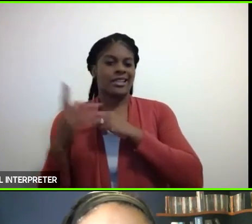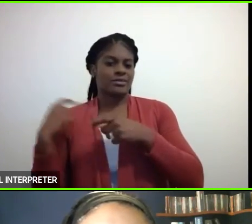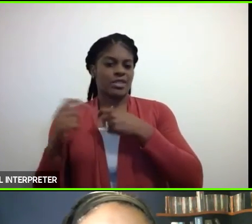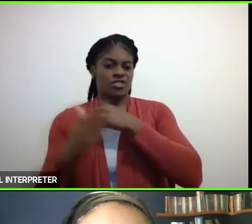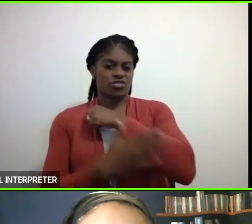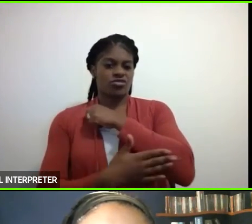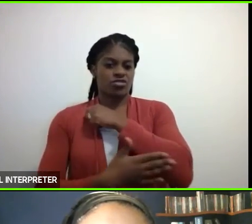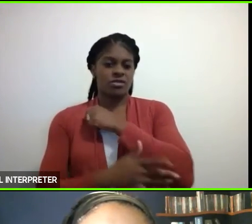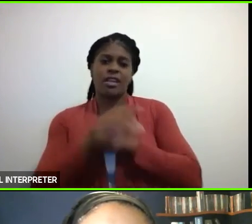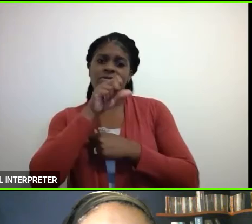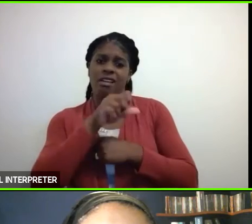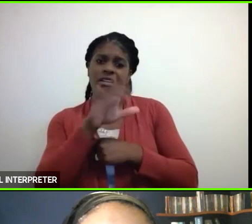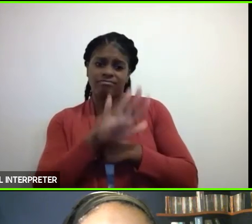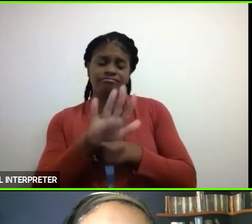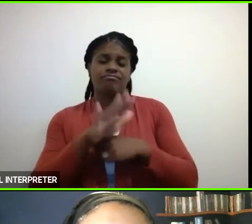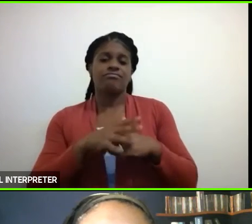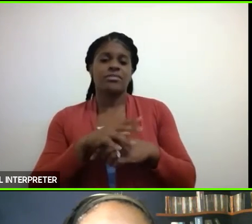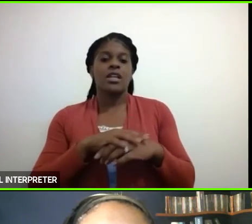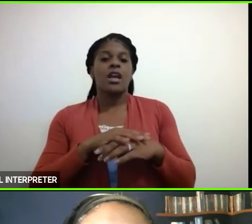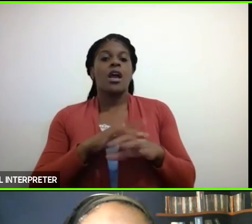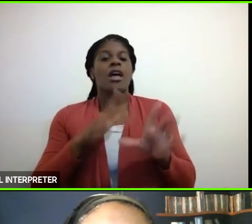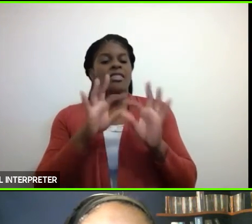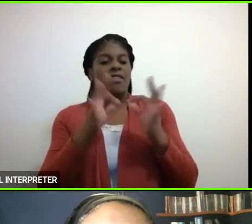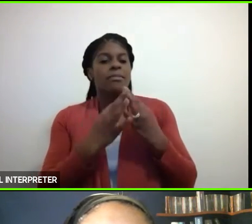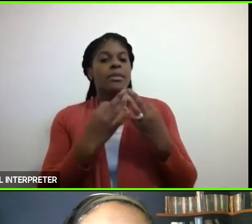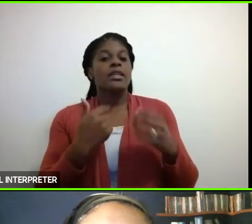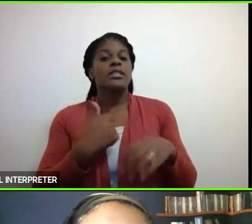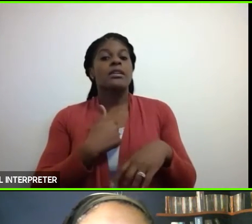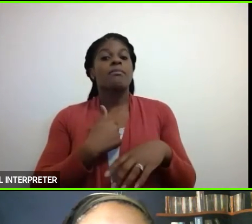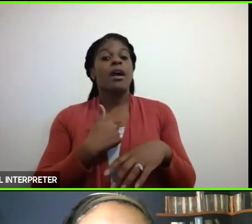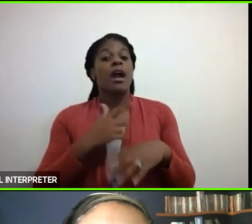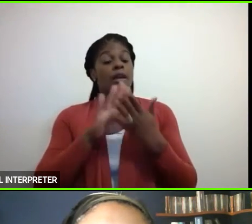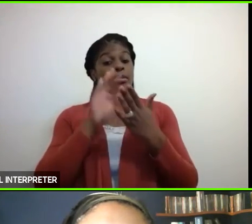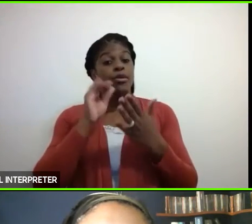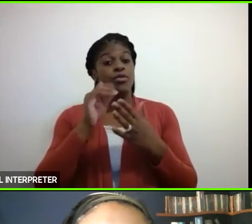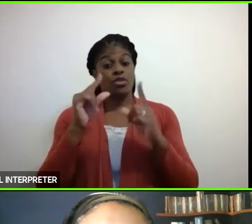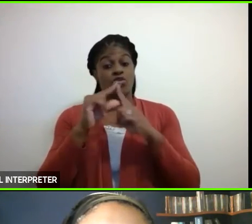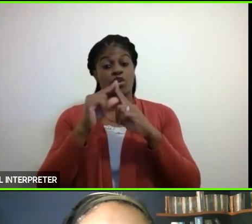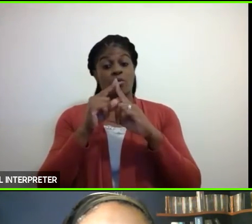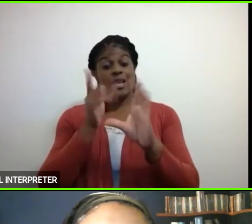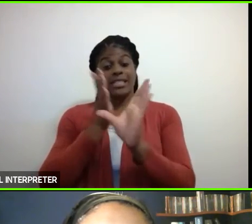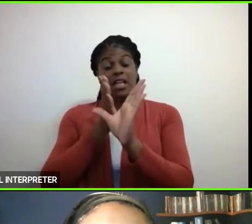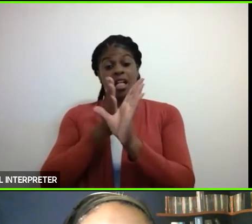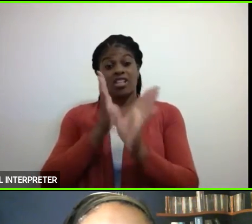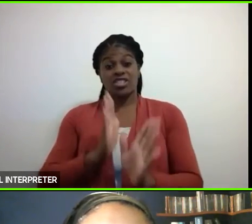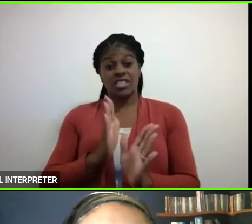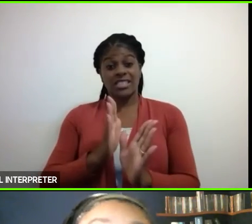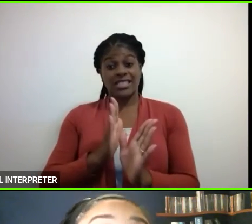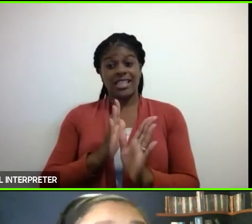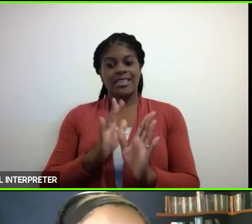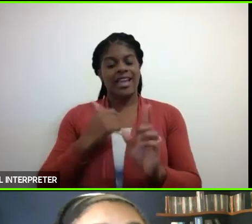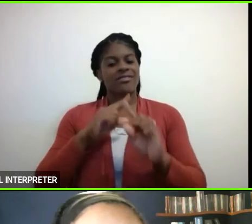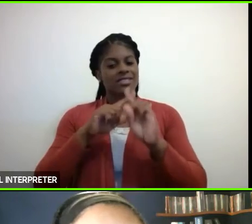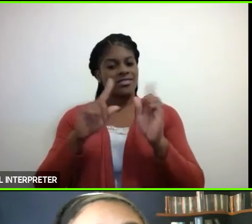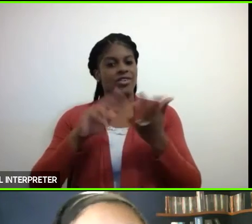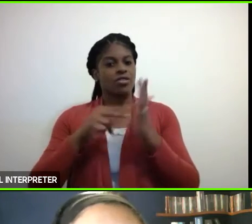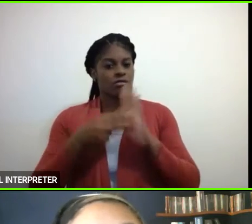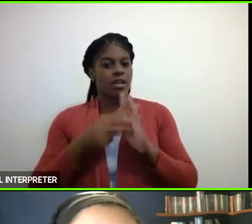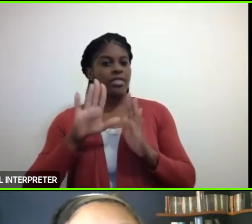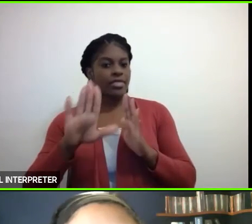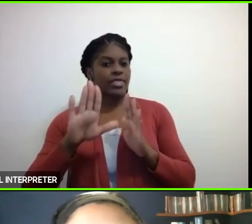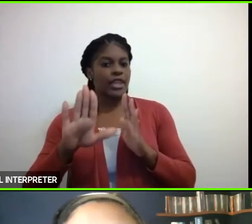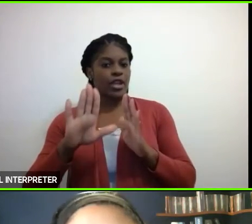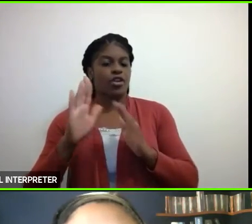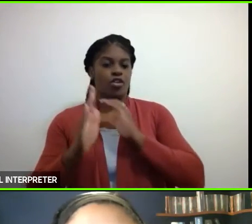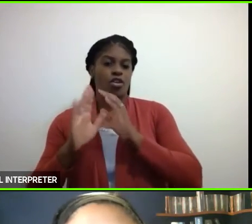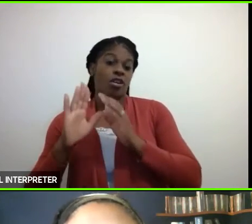quickly learned in probably my first or second year that the term psychologist carries very different connotations in their culture.